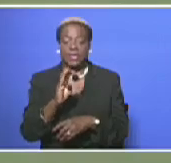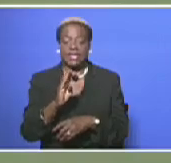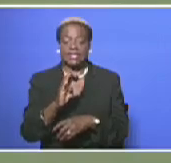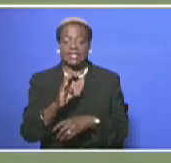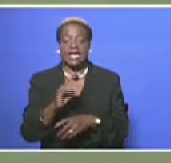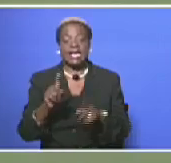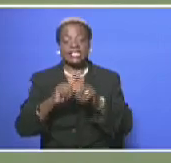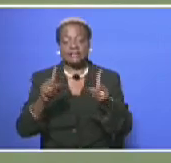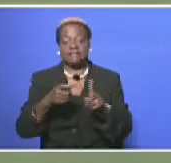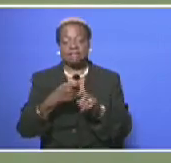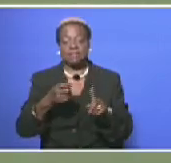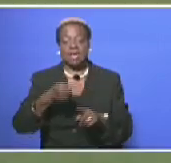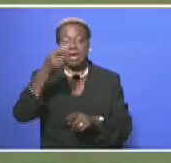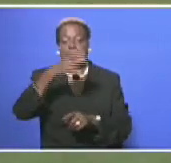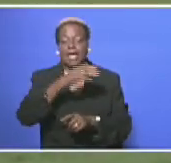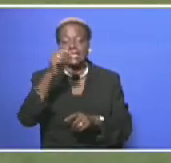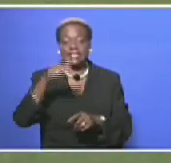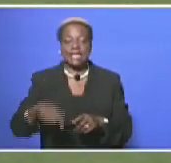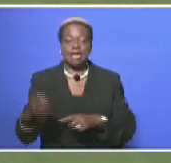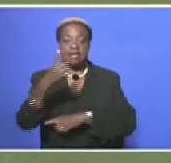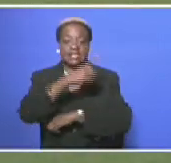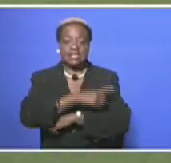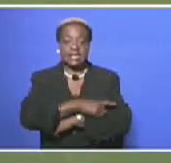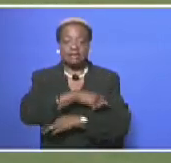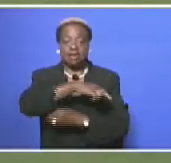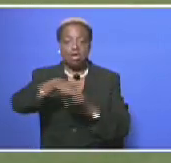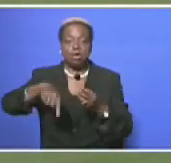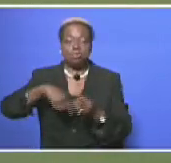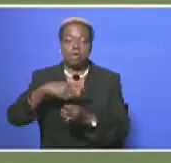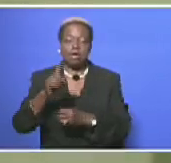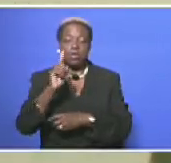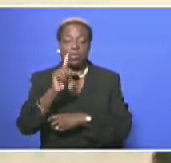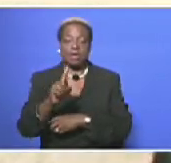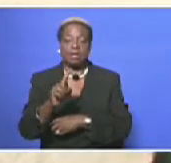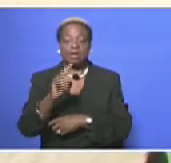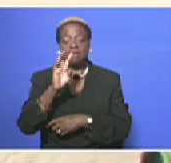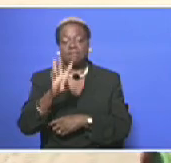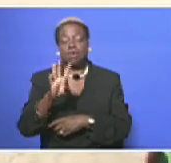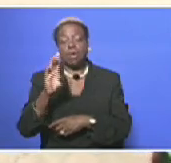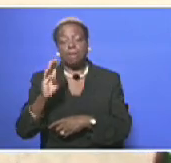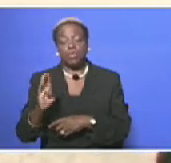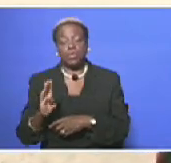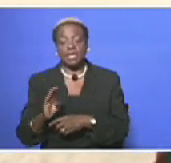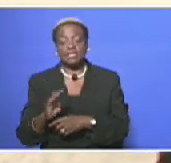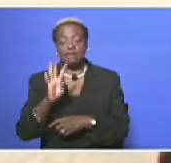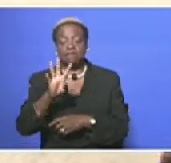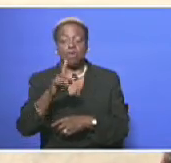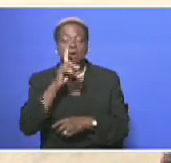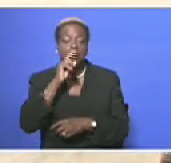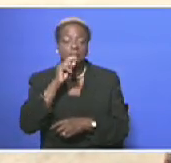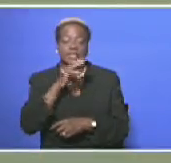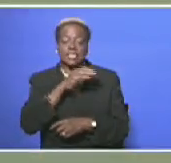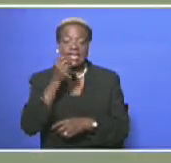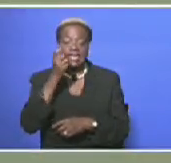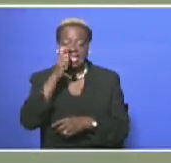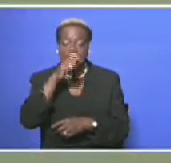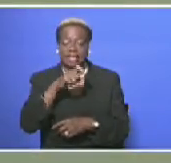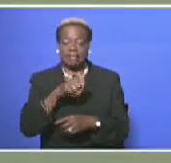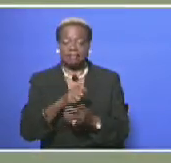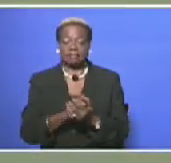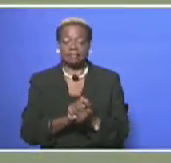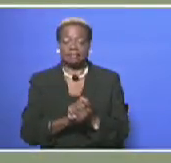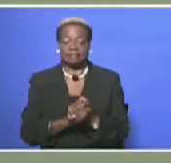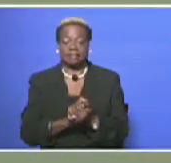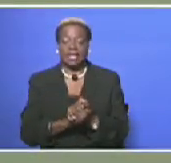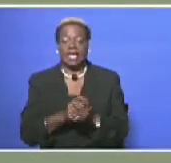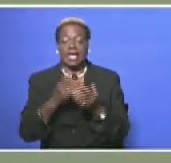from his up and down day during round 1, which included 4 bogeys, a double, 4 birdies, and an eagle. Woods, who is 6 under overall,